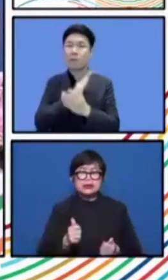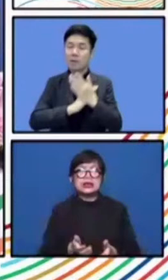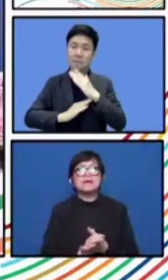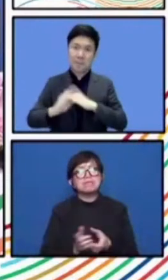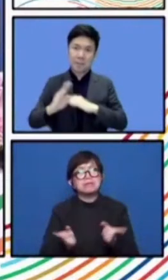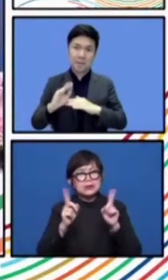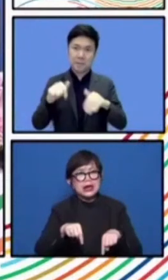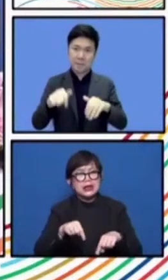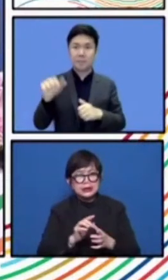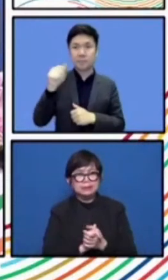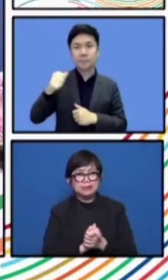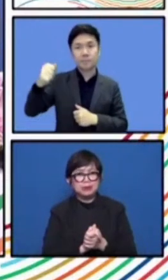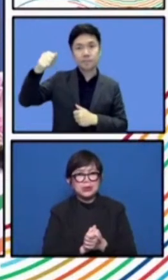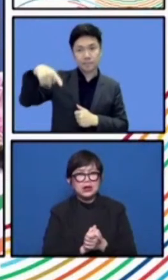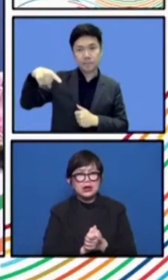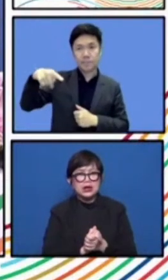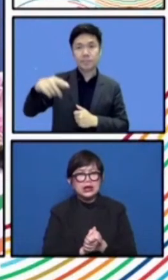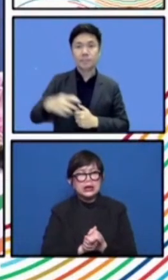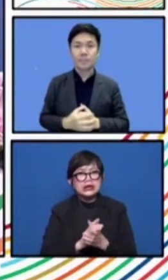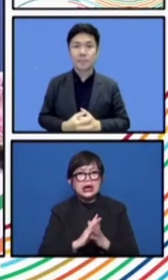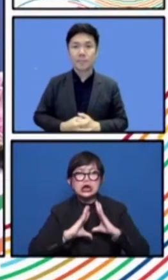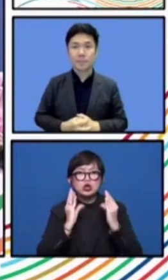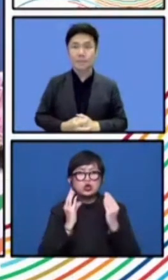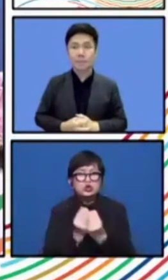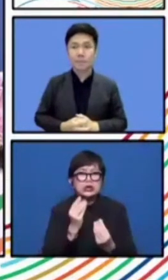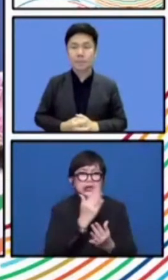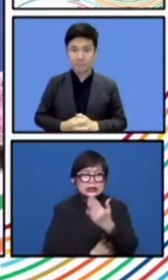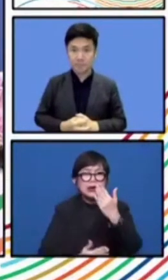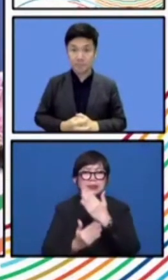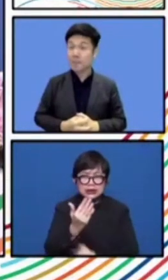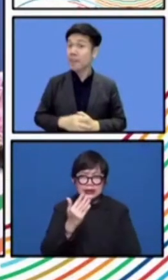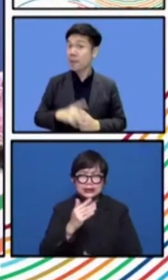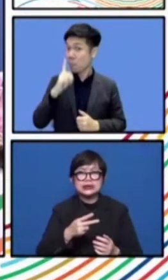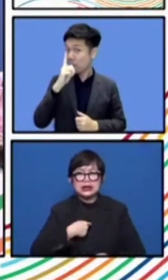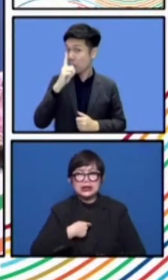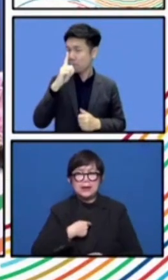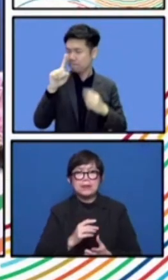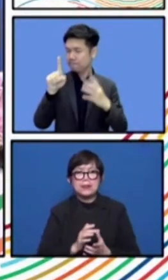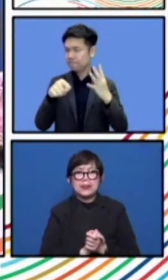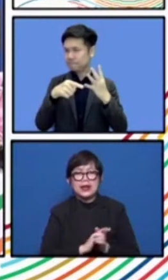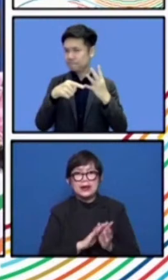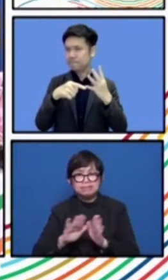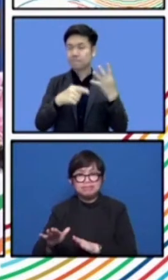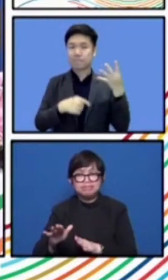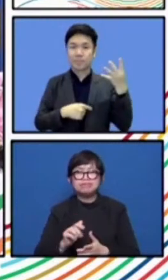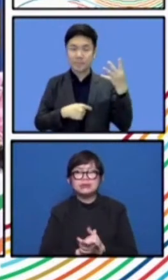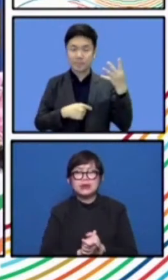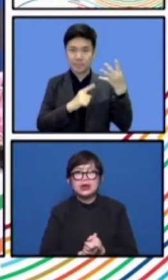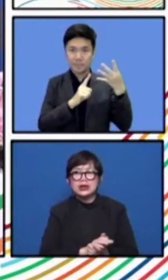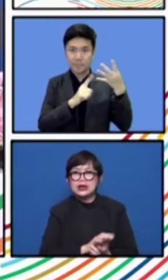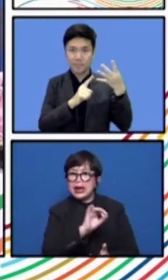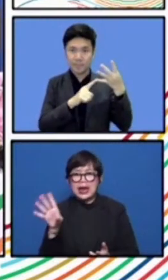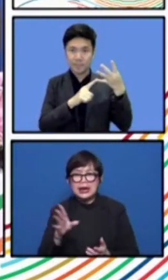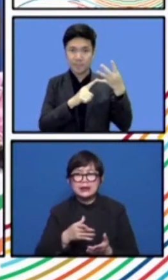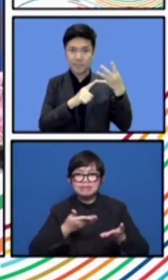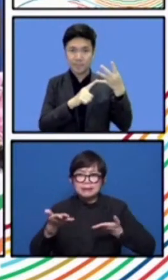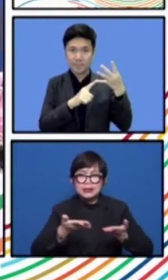aspect of public procurement is through preferential treatment